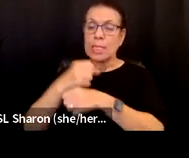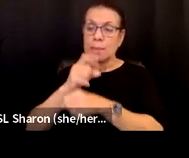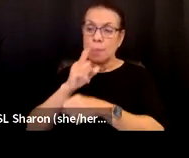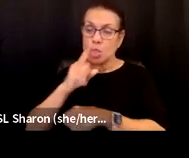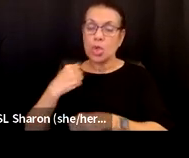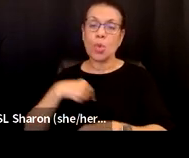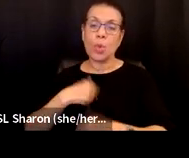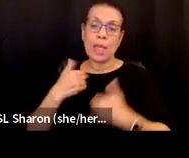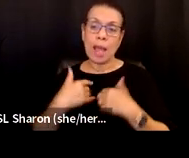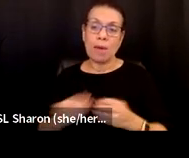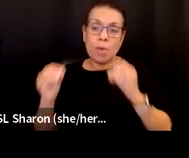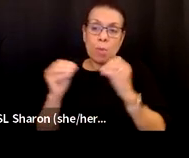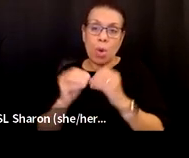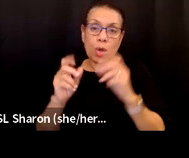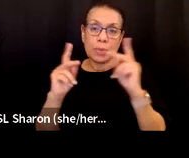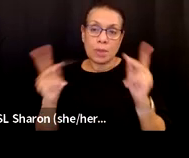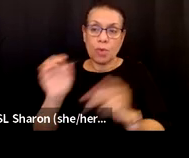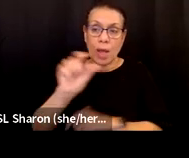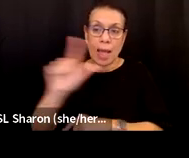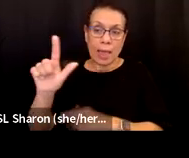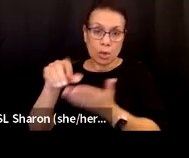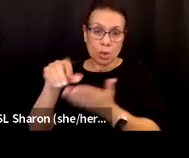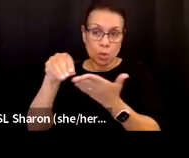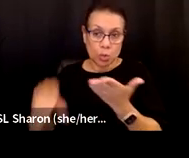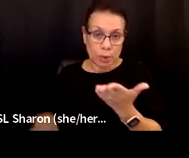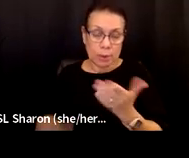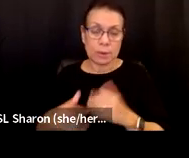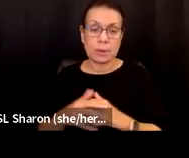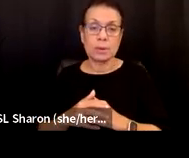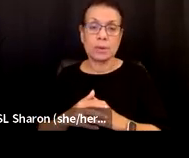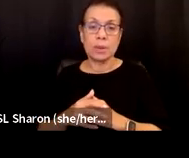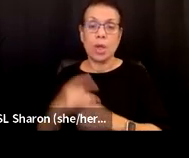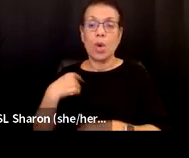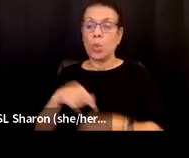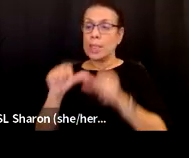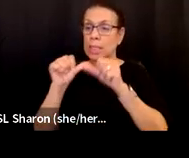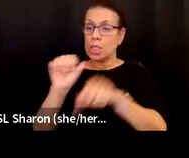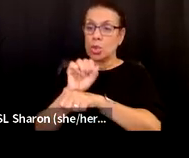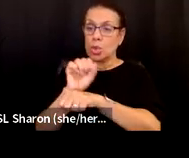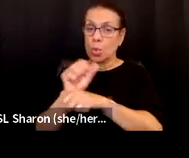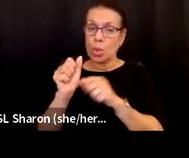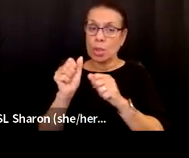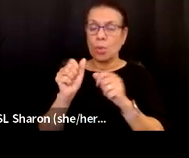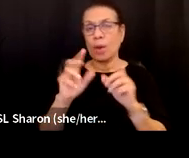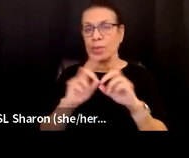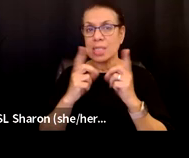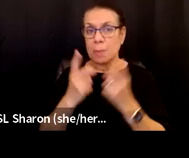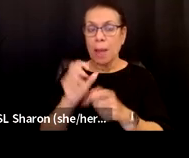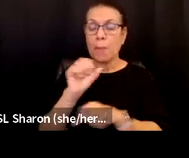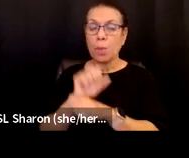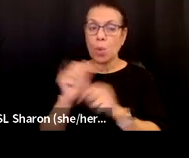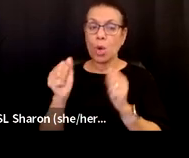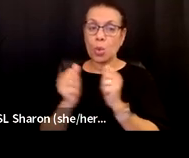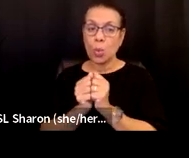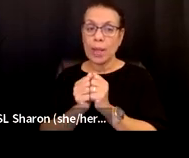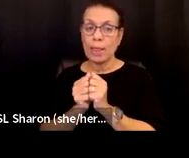opportunities for our multilingual learners we have been continuing to collaborate the department has continued to collaborate